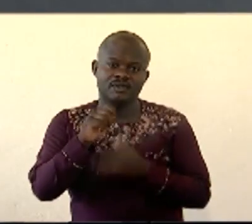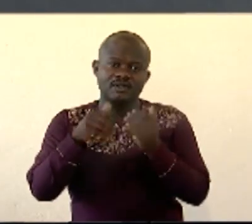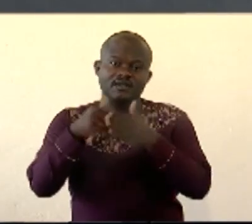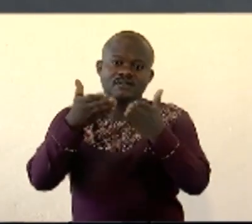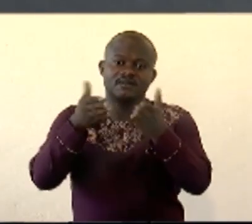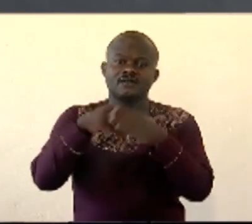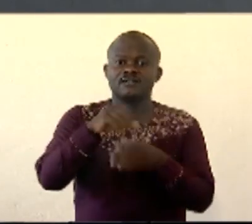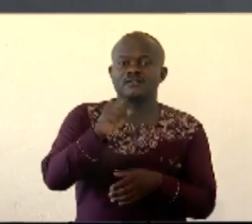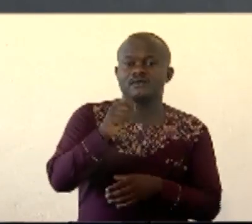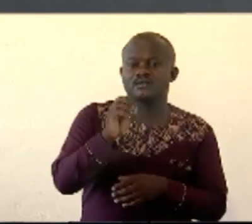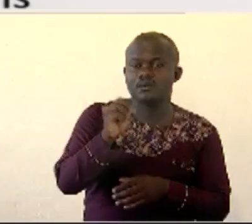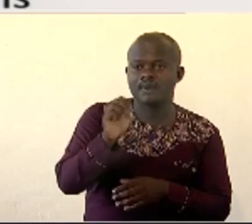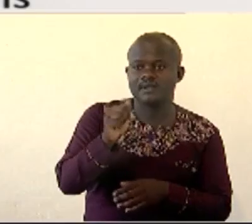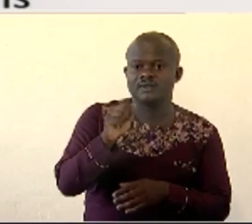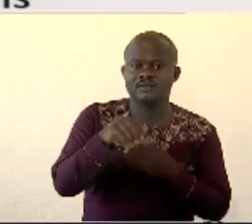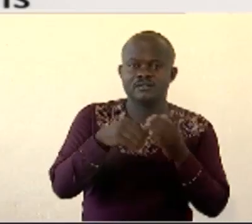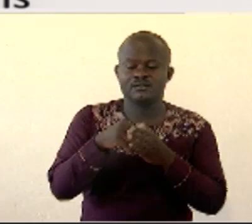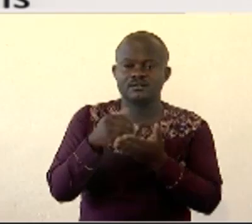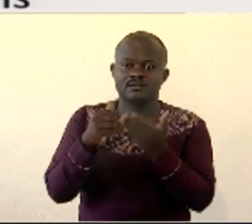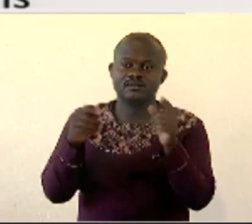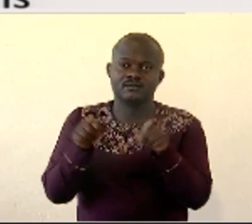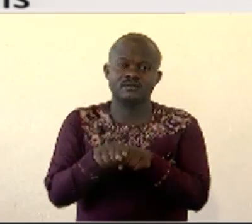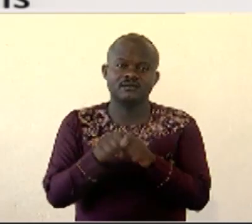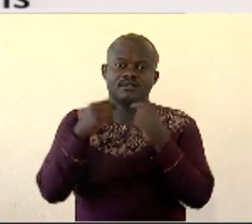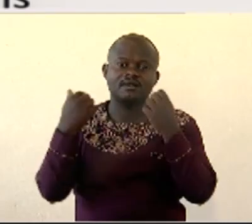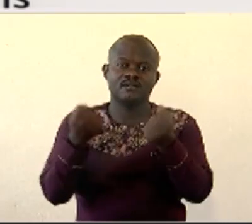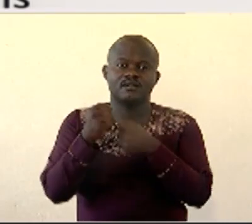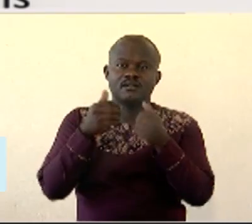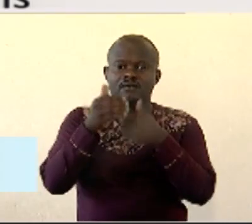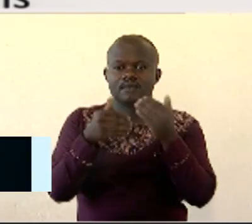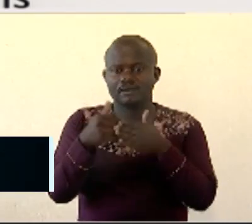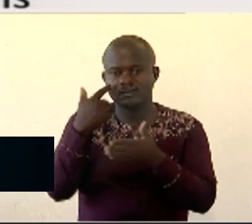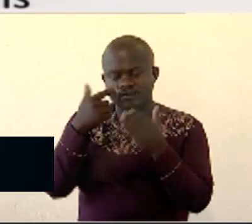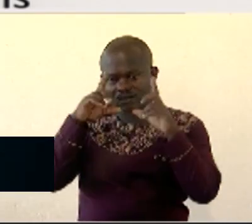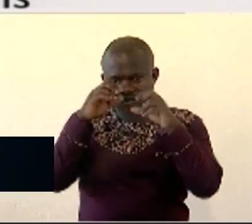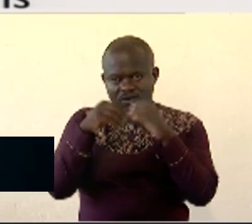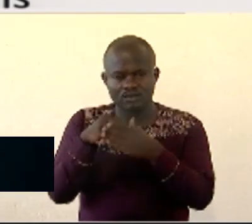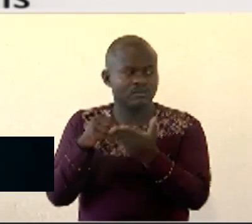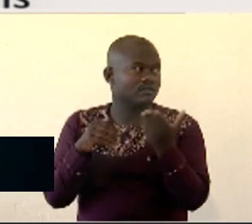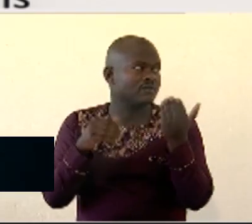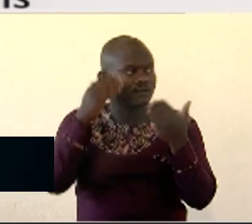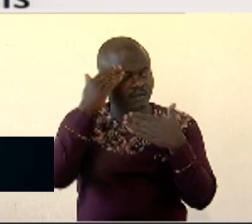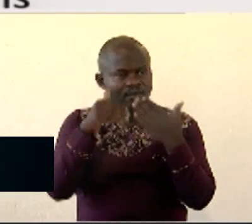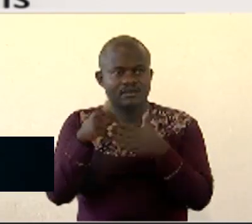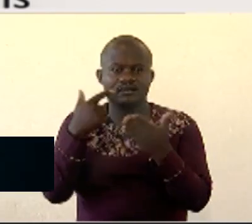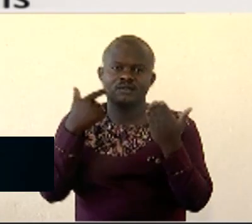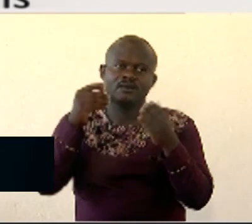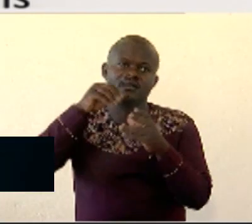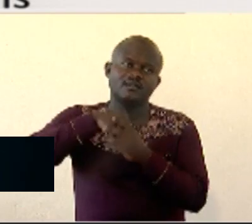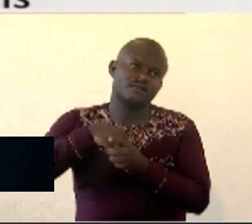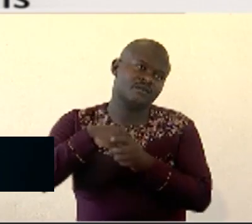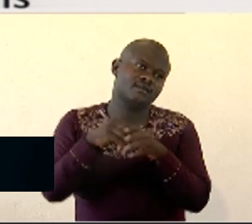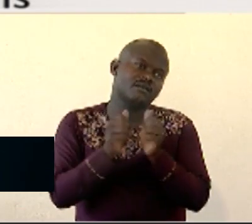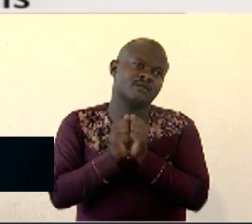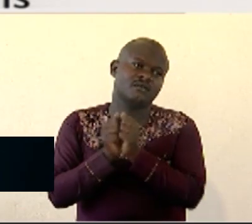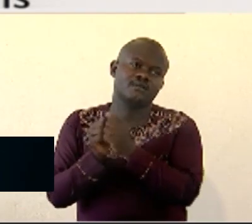of stomatas in a leaf also enables the process of photosynthesis because they are surrounded by